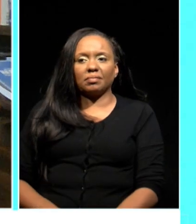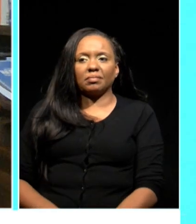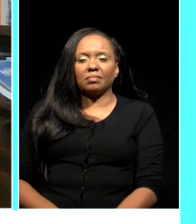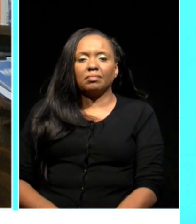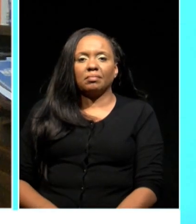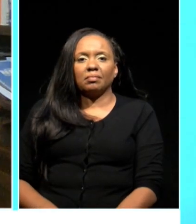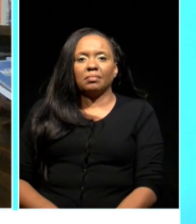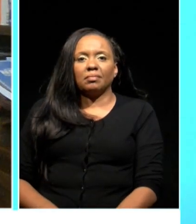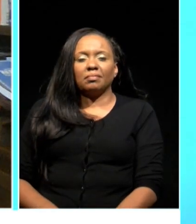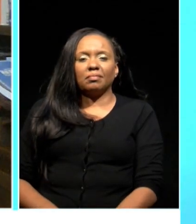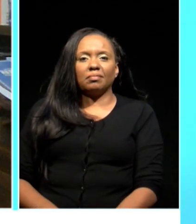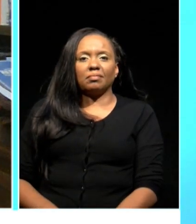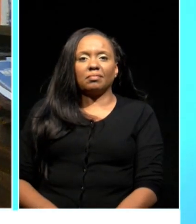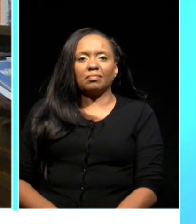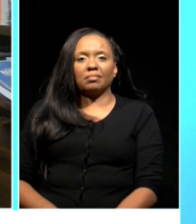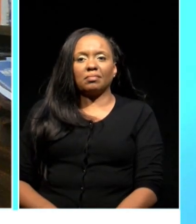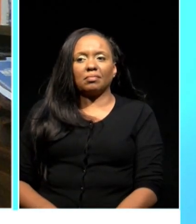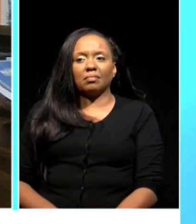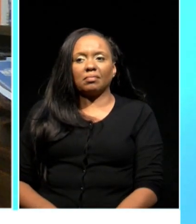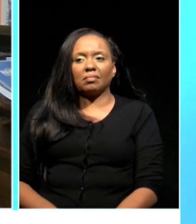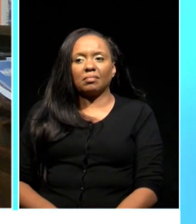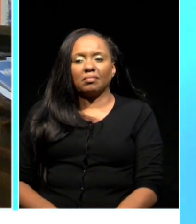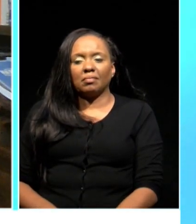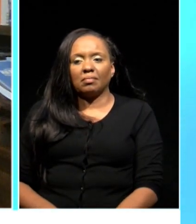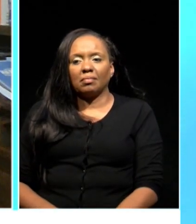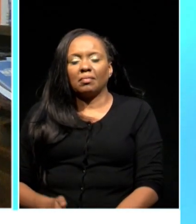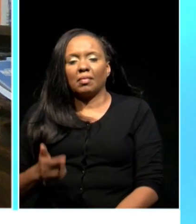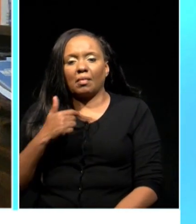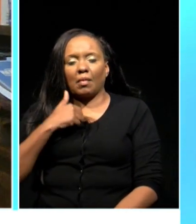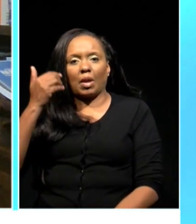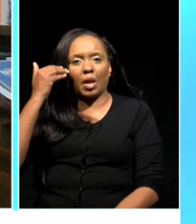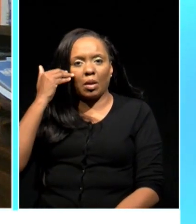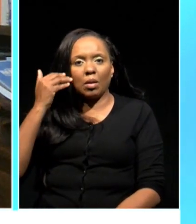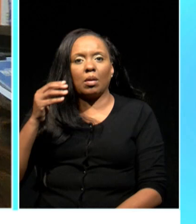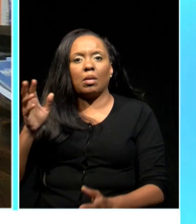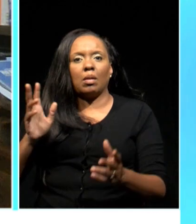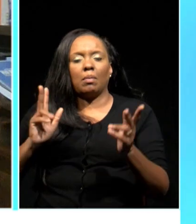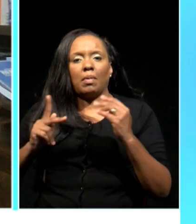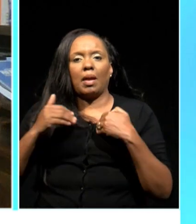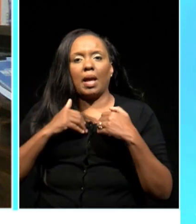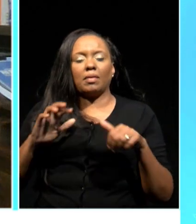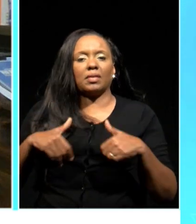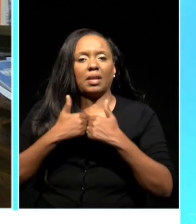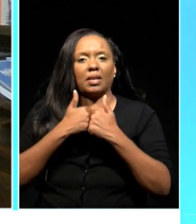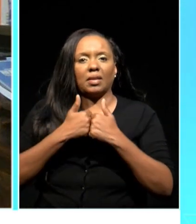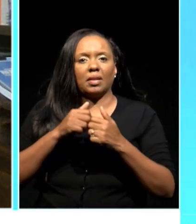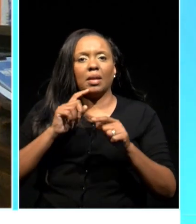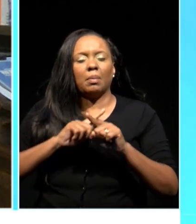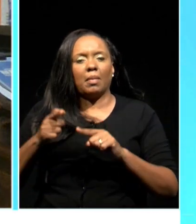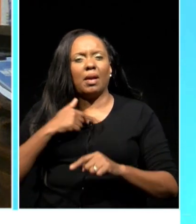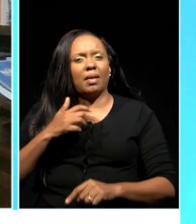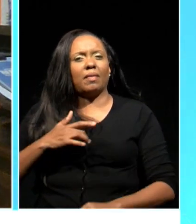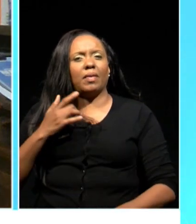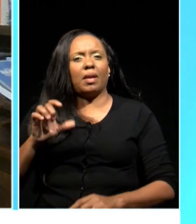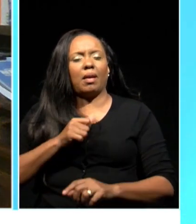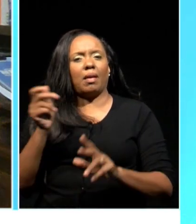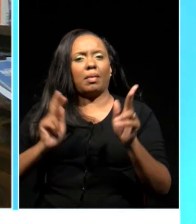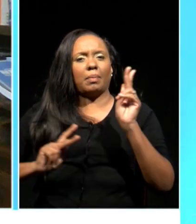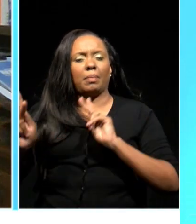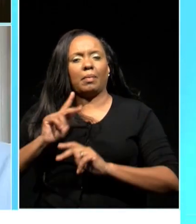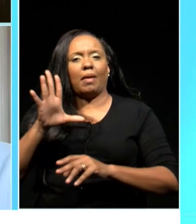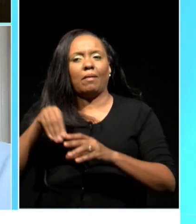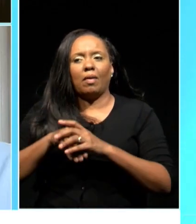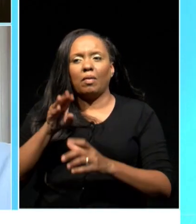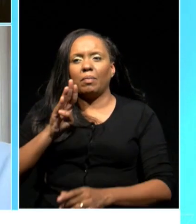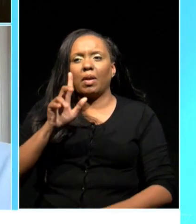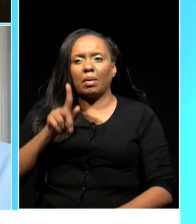in fact, have a number of challenges because there are people within the political party, I suspect, who are also desirous of leading the political party. So I